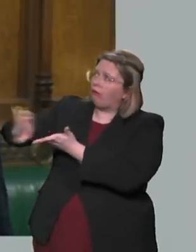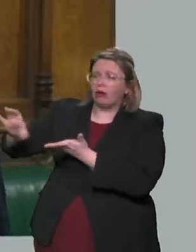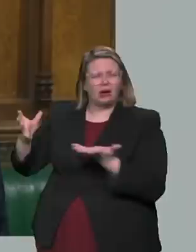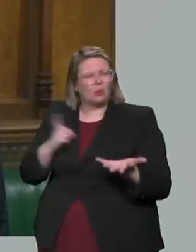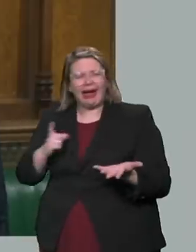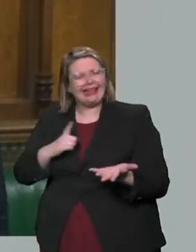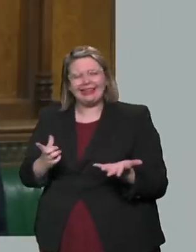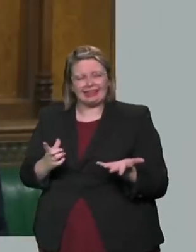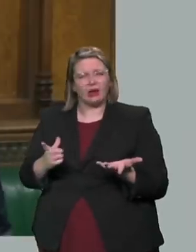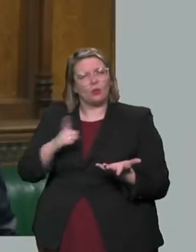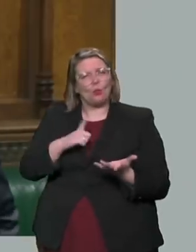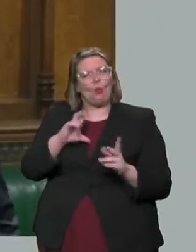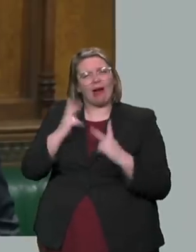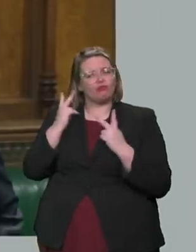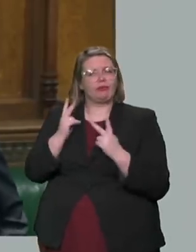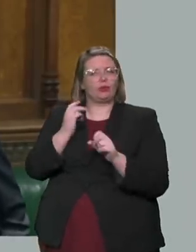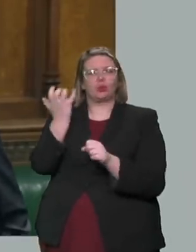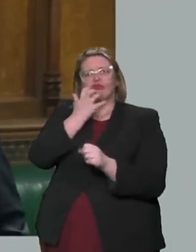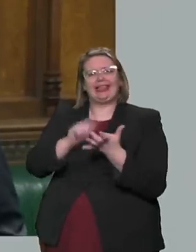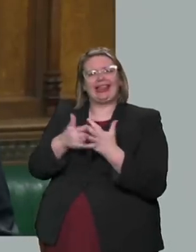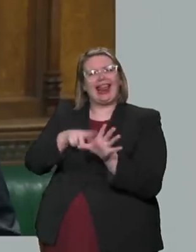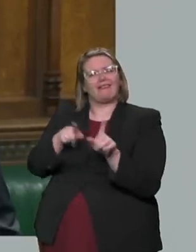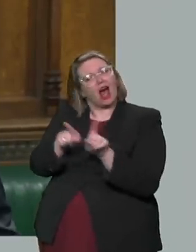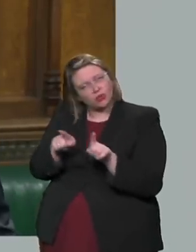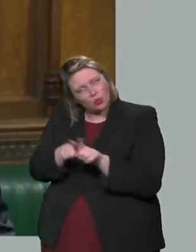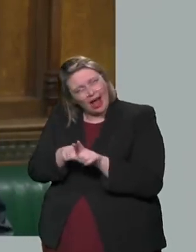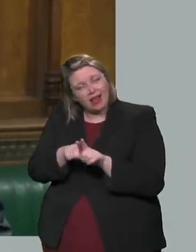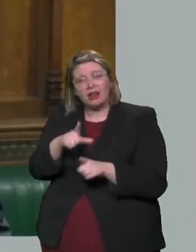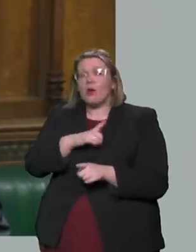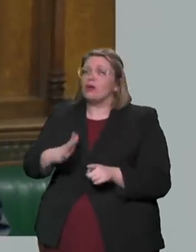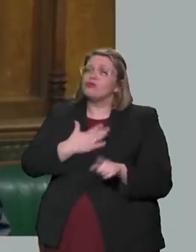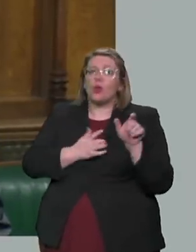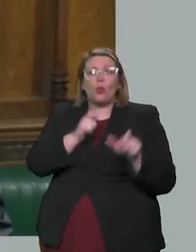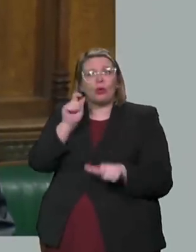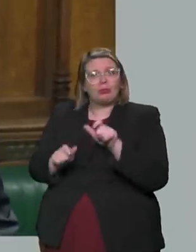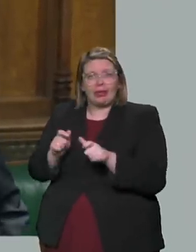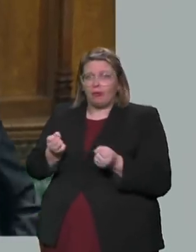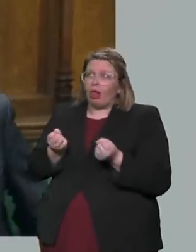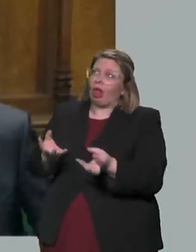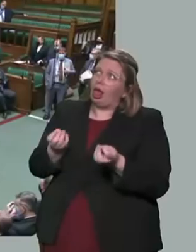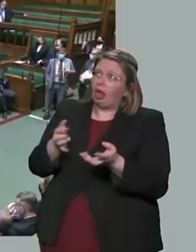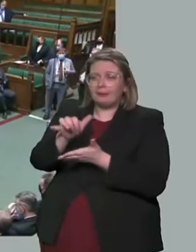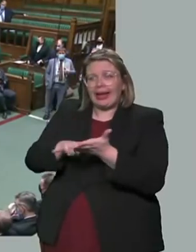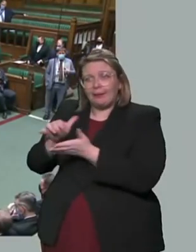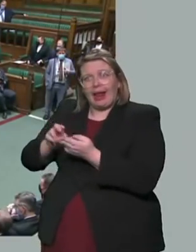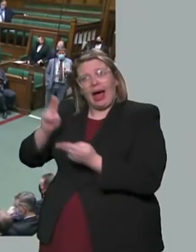green levy as well so that people are not forced with a burden of unsustainable fuel bills?